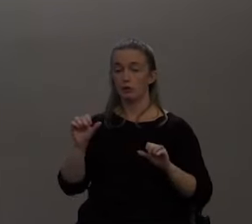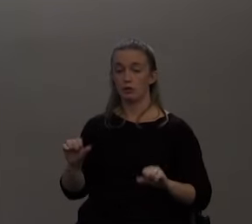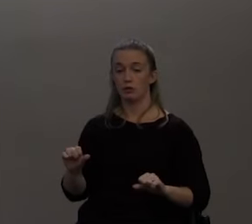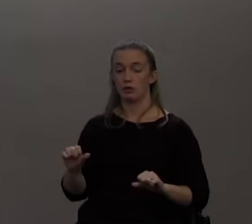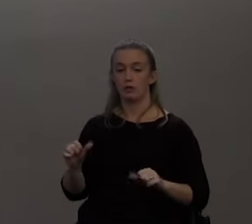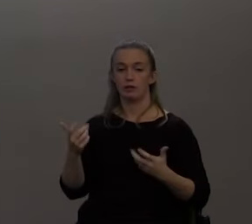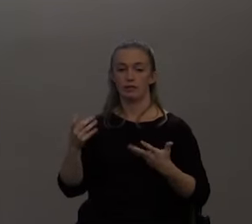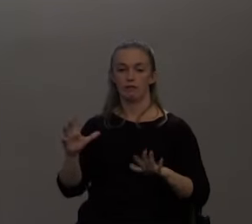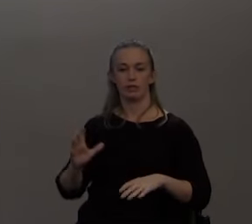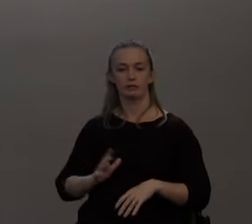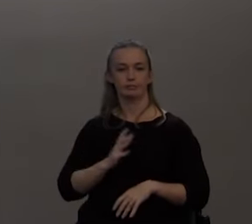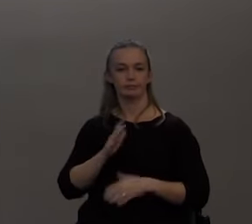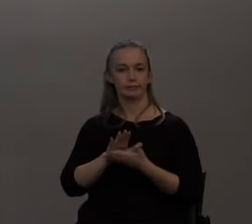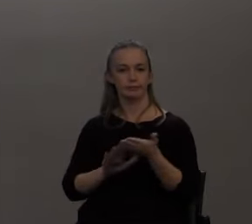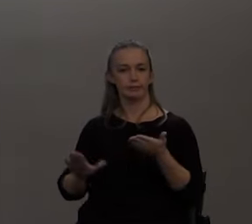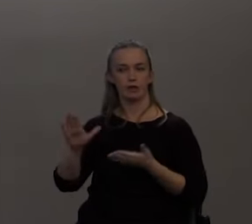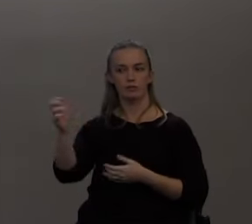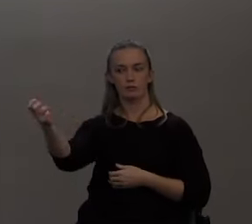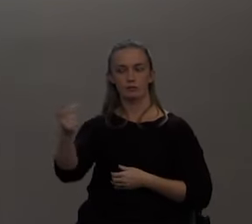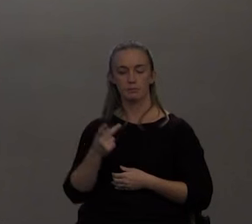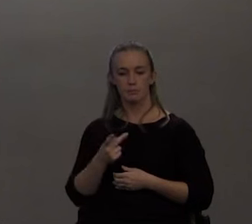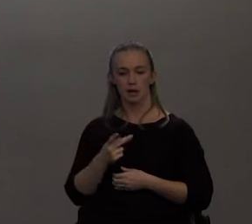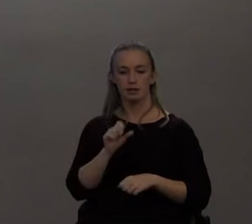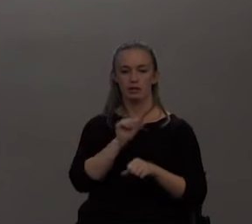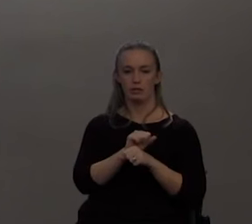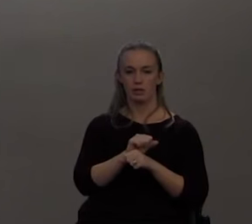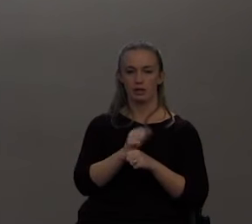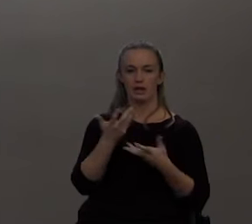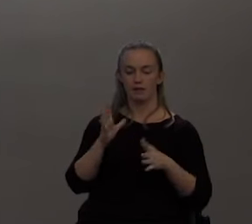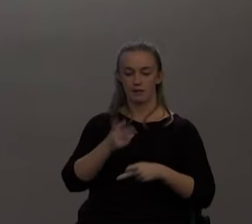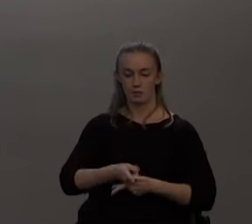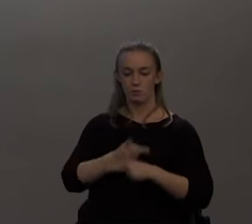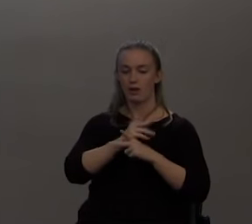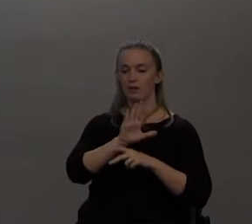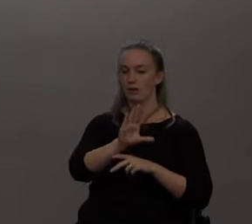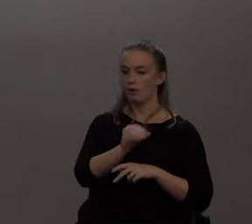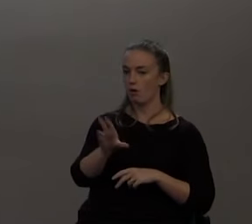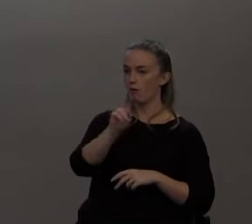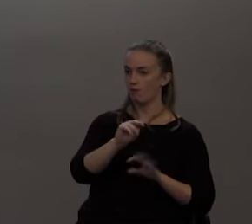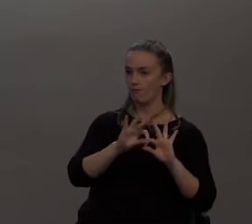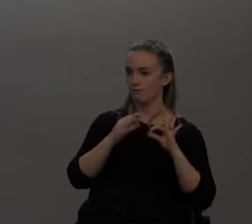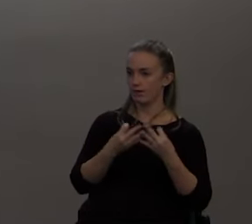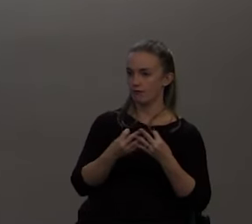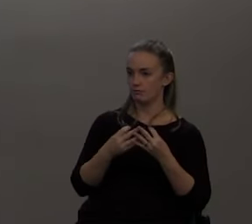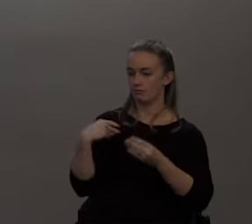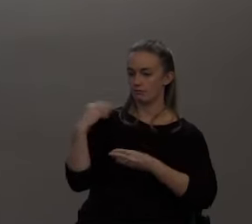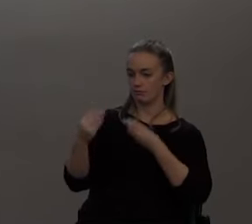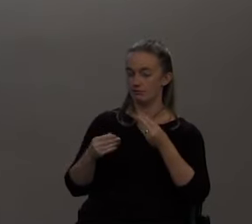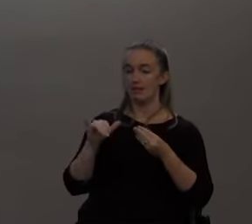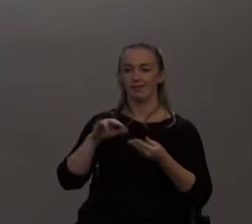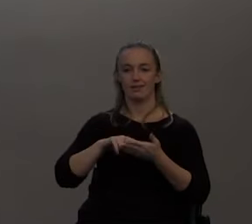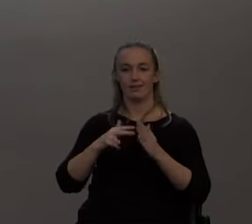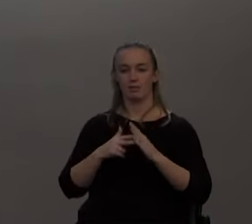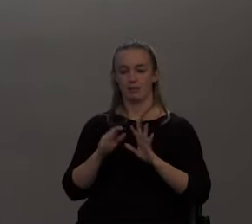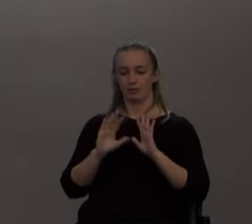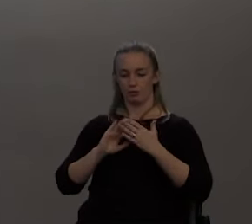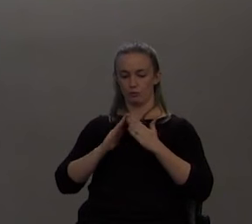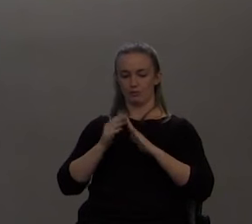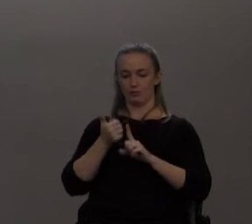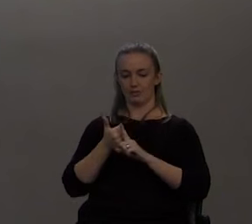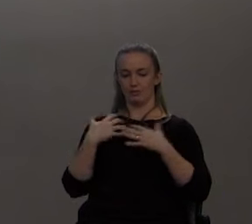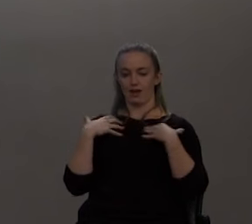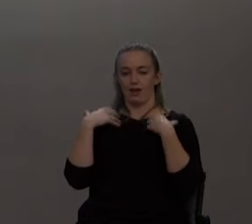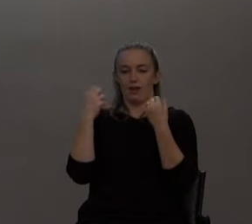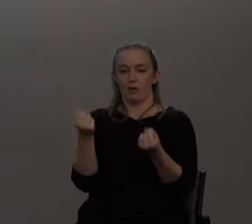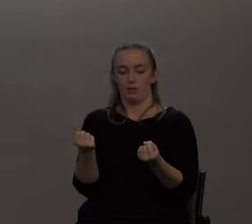here after their formal education, find a job here, and raise their family. Excellent. And that's health of a community to me, to be